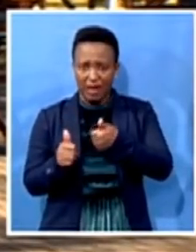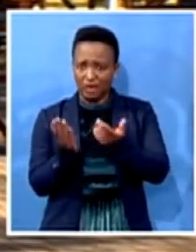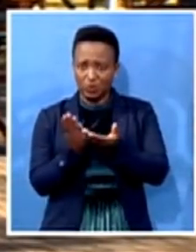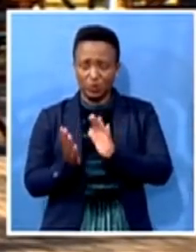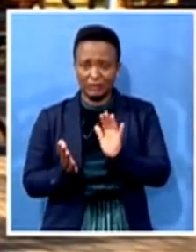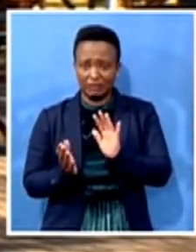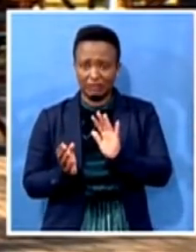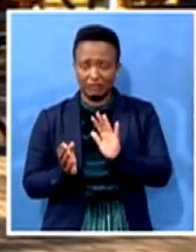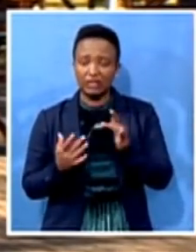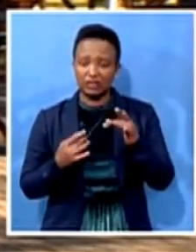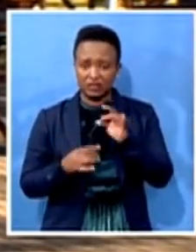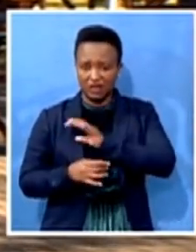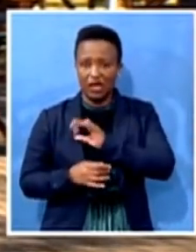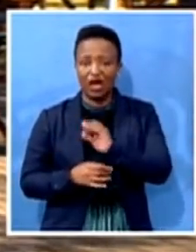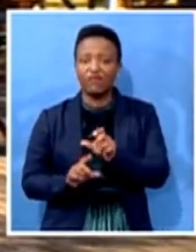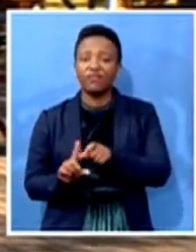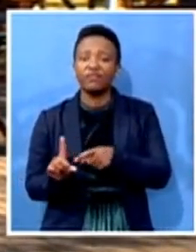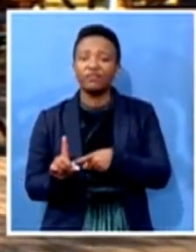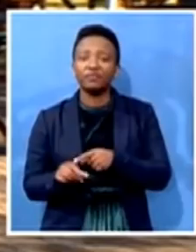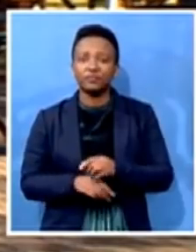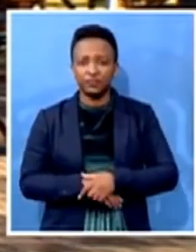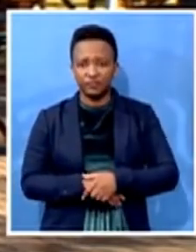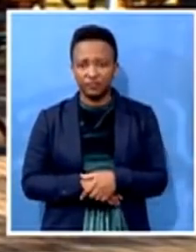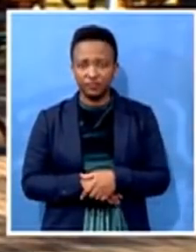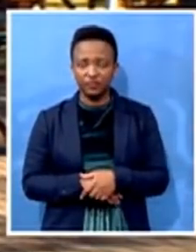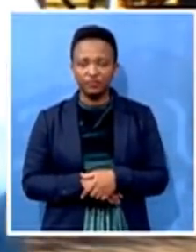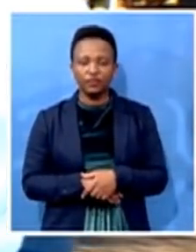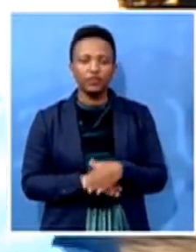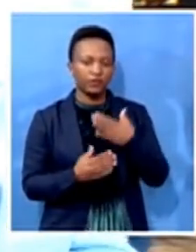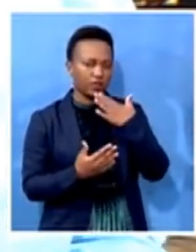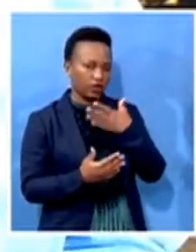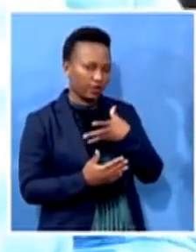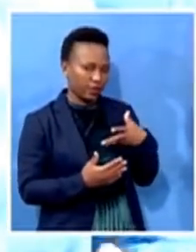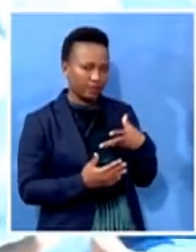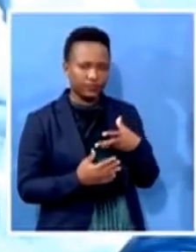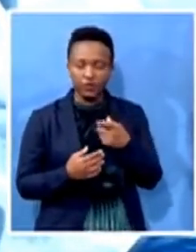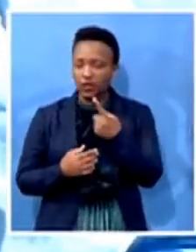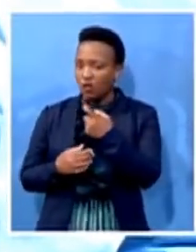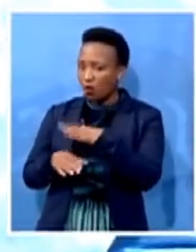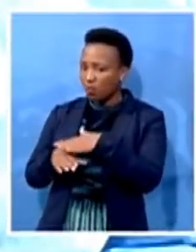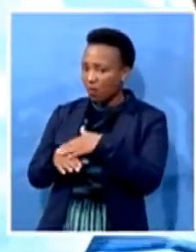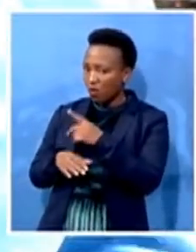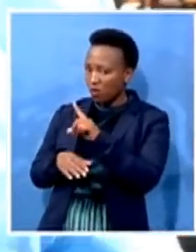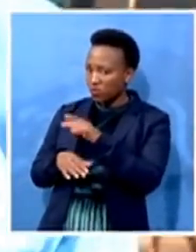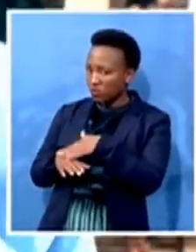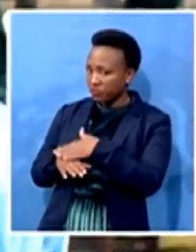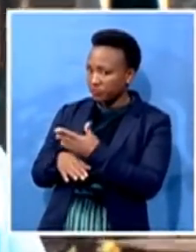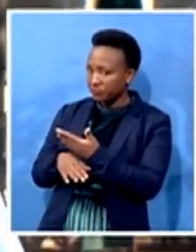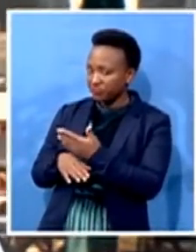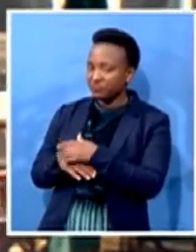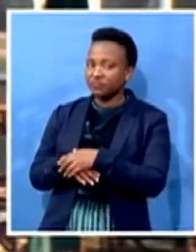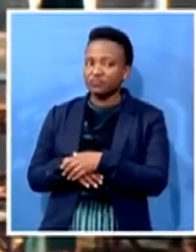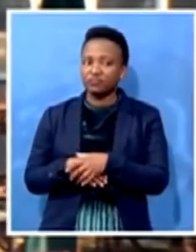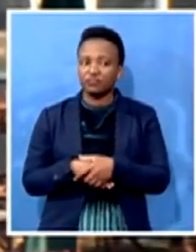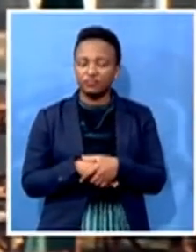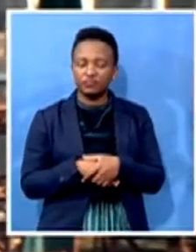Okay. So, Mama, thank you. One check that we just want to correct. It's in terms, I was told now by Dr.